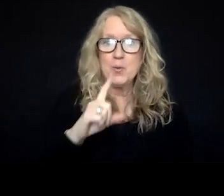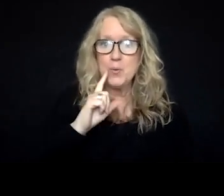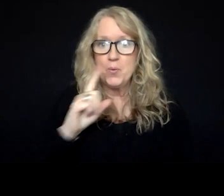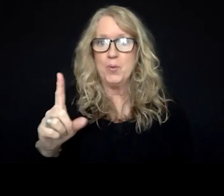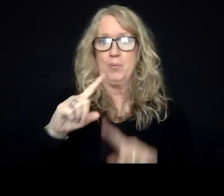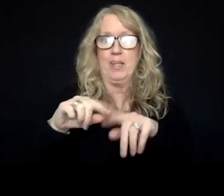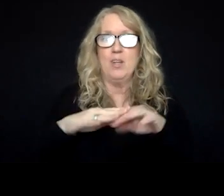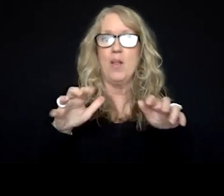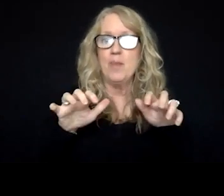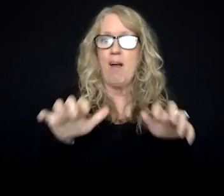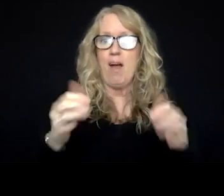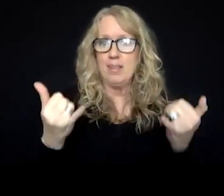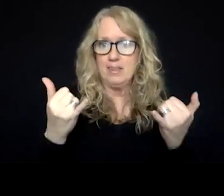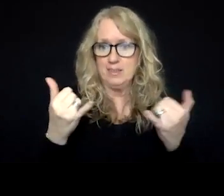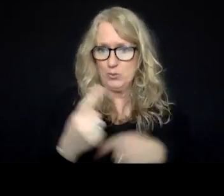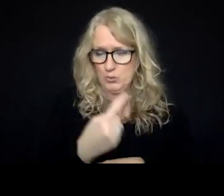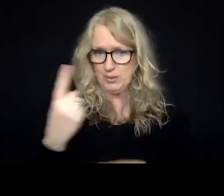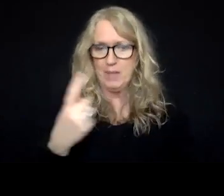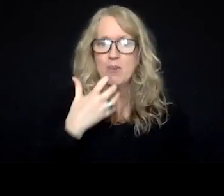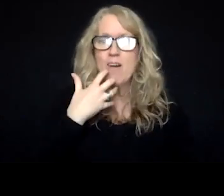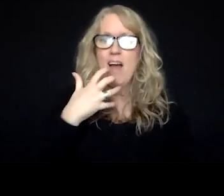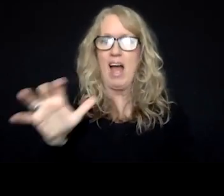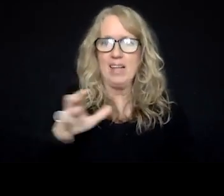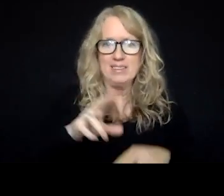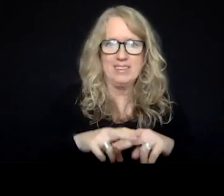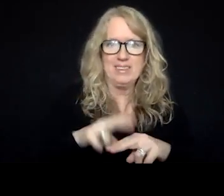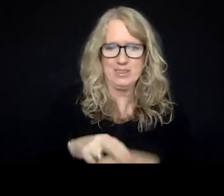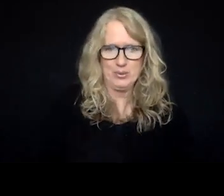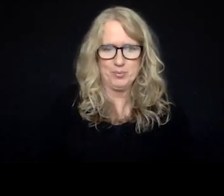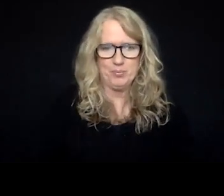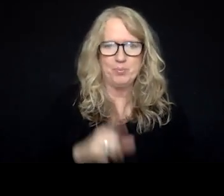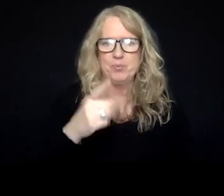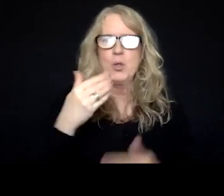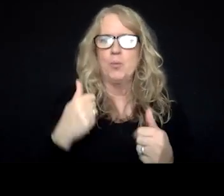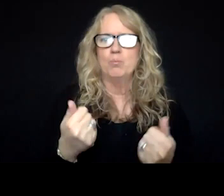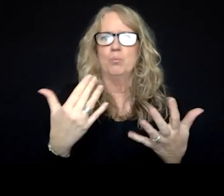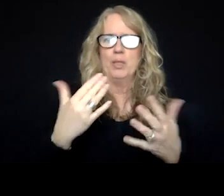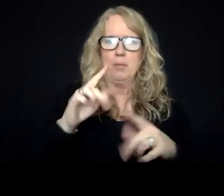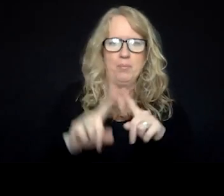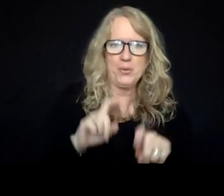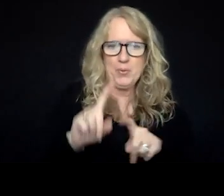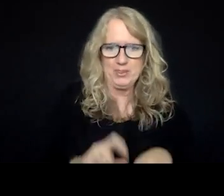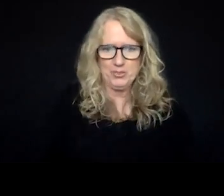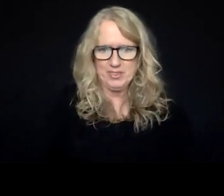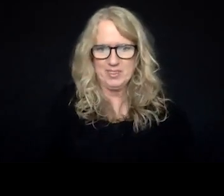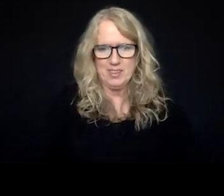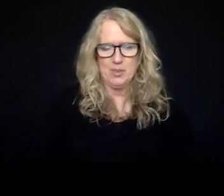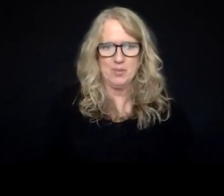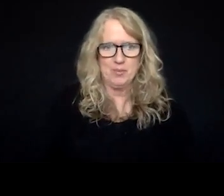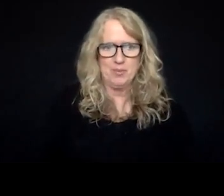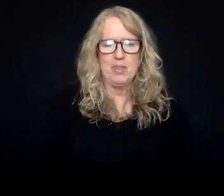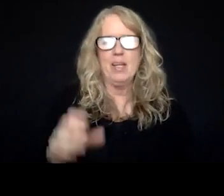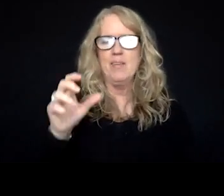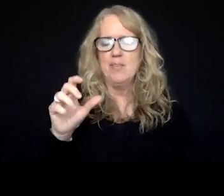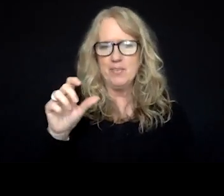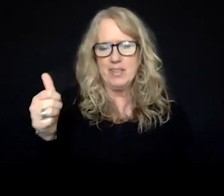on the audience today for today's hot seats. So if we could queue up the question, we can get this moving. So the 10